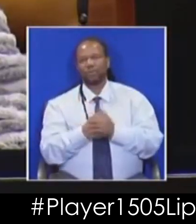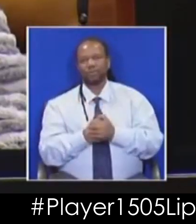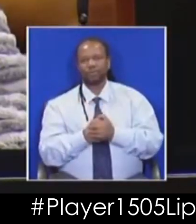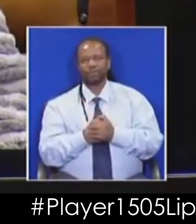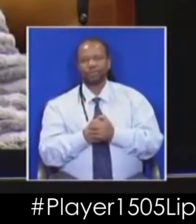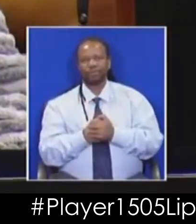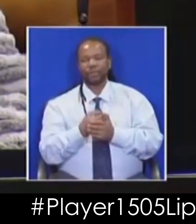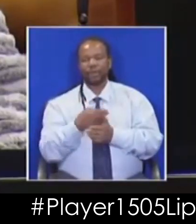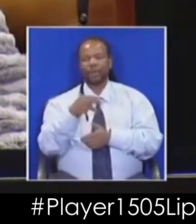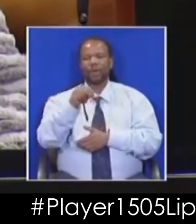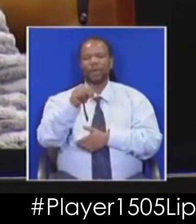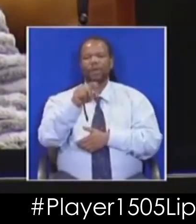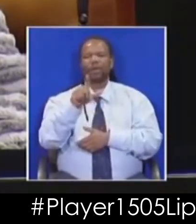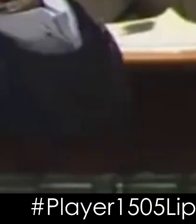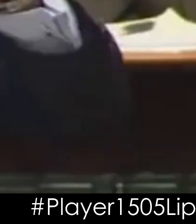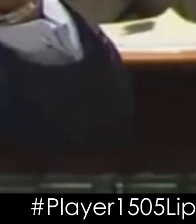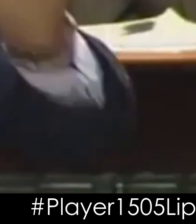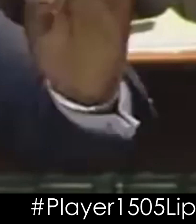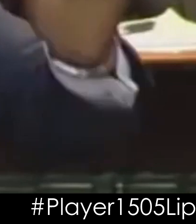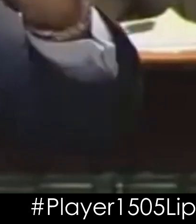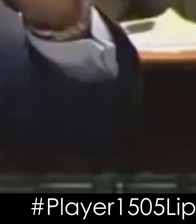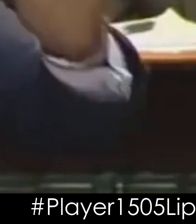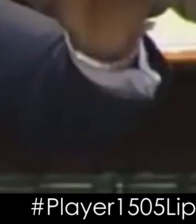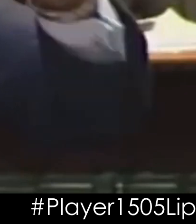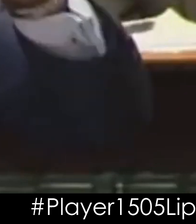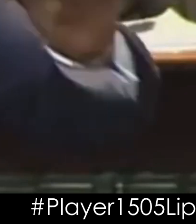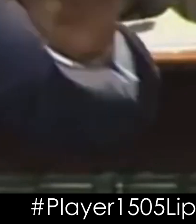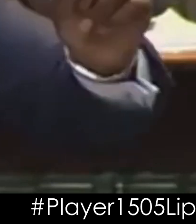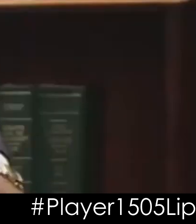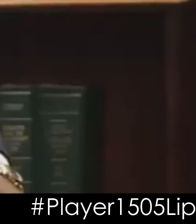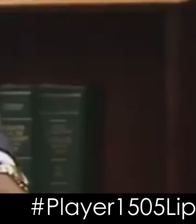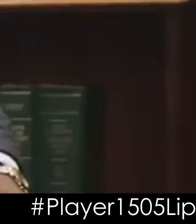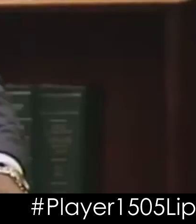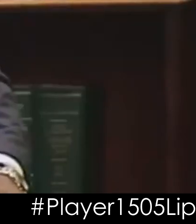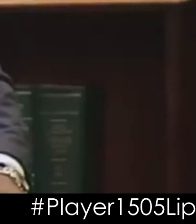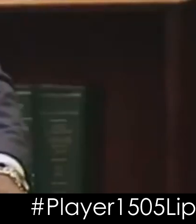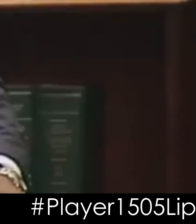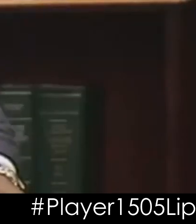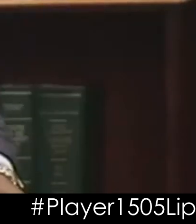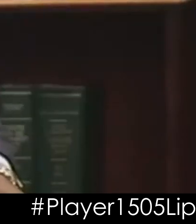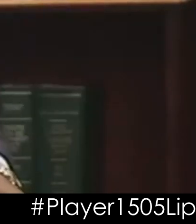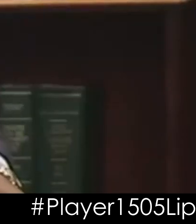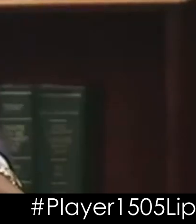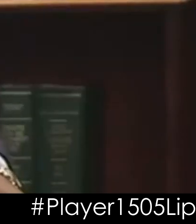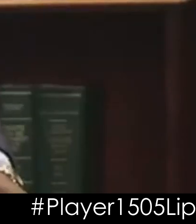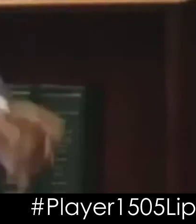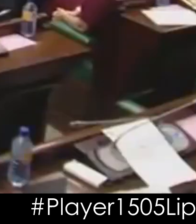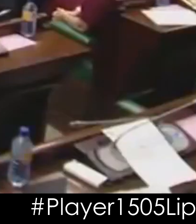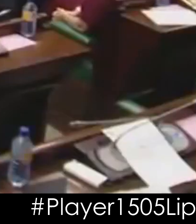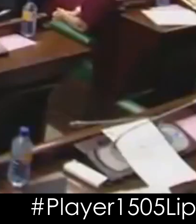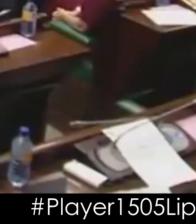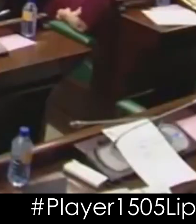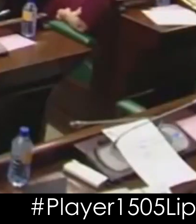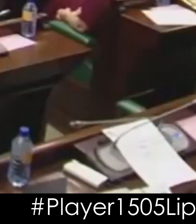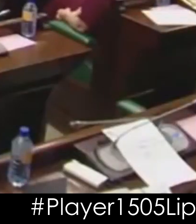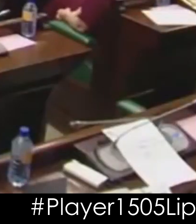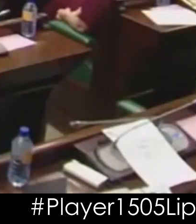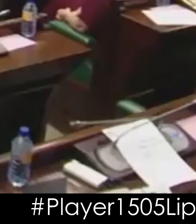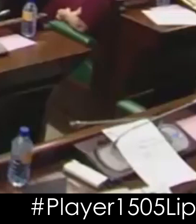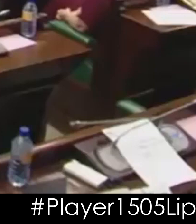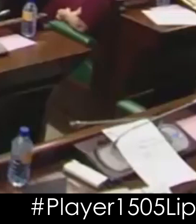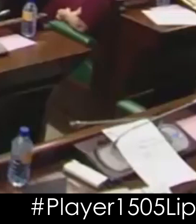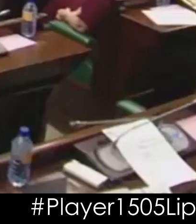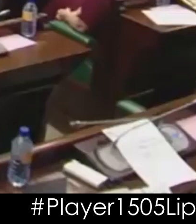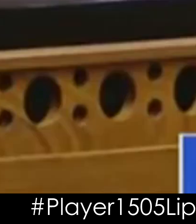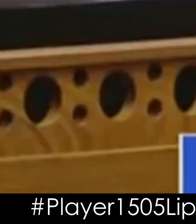Honorable Dlozi. Thank you, Honorable Speaker. The issue that you are making as a mistake is to take the blame and blame to the minister. Yeah. Minister, we are very proud